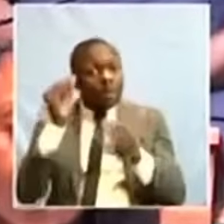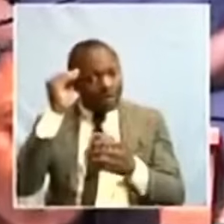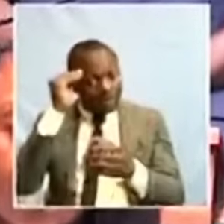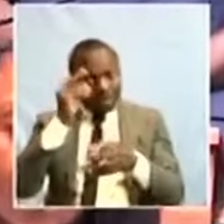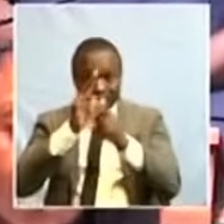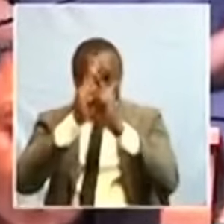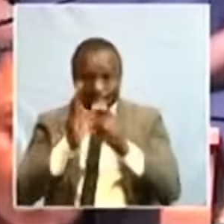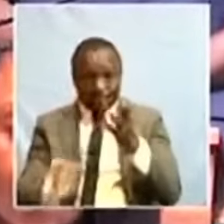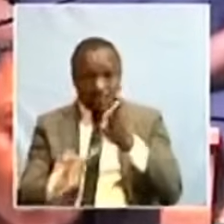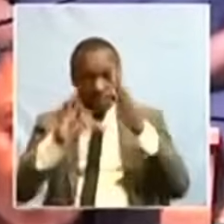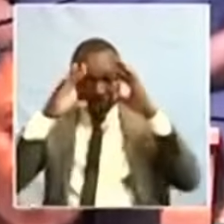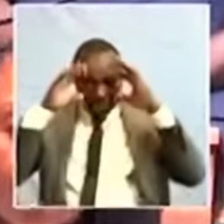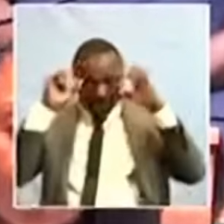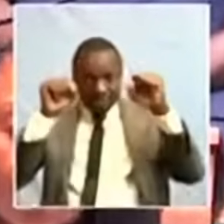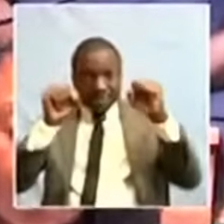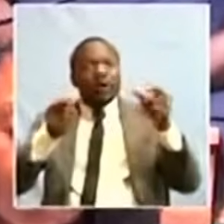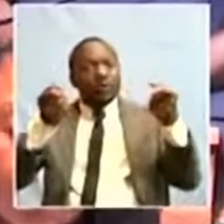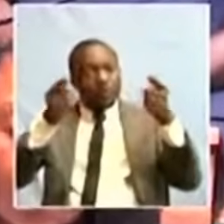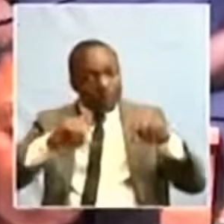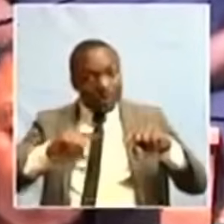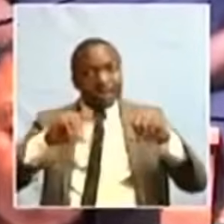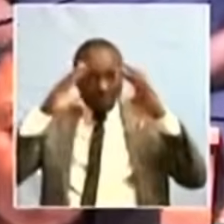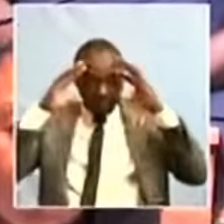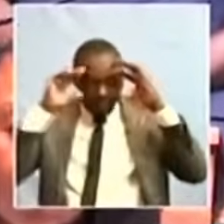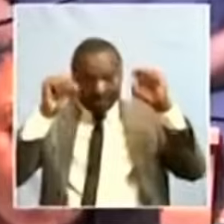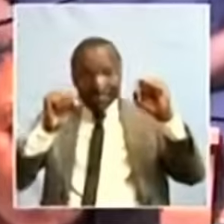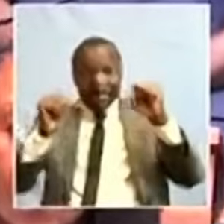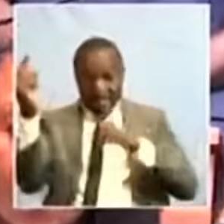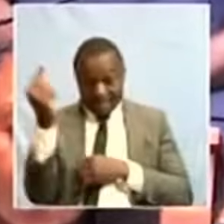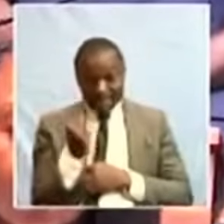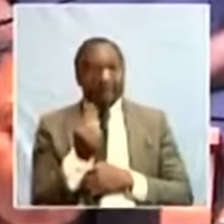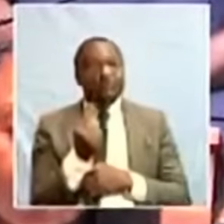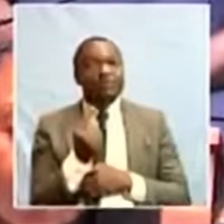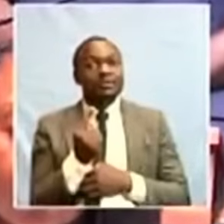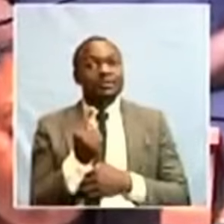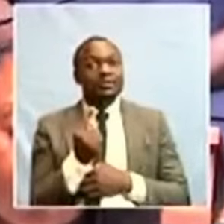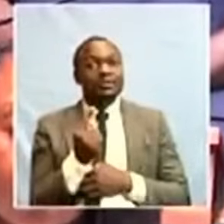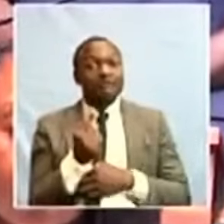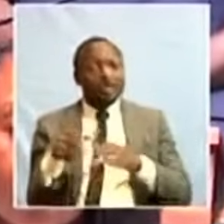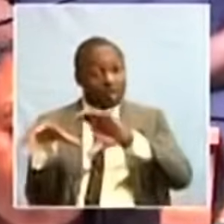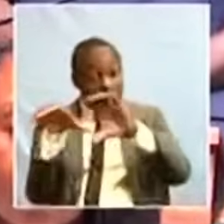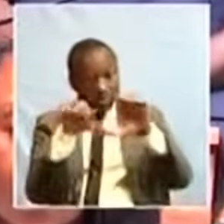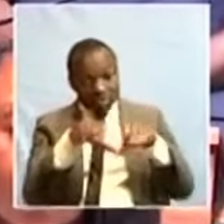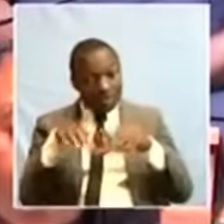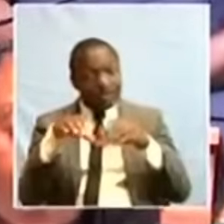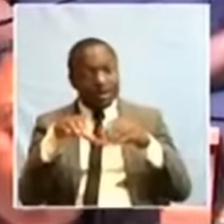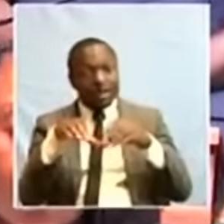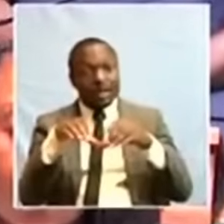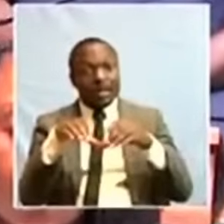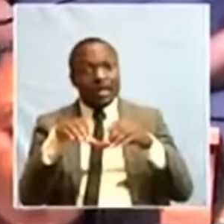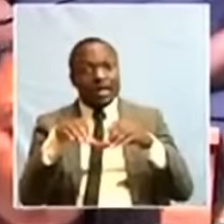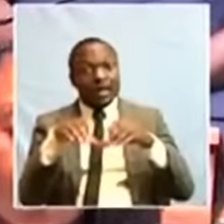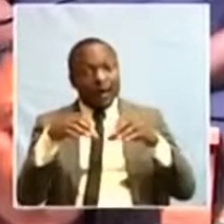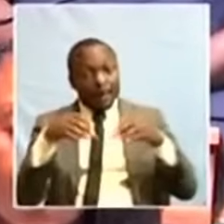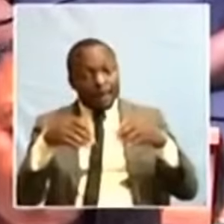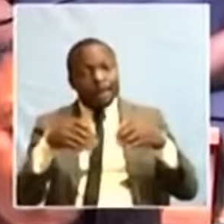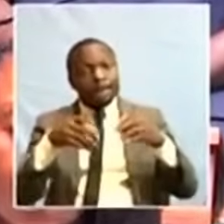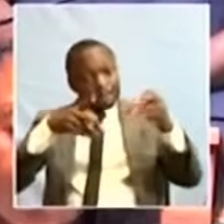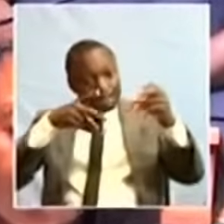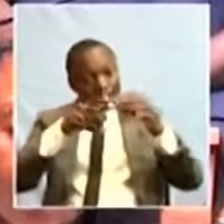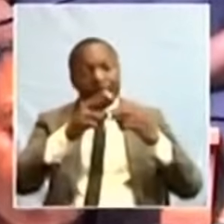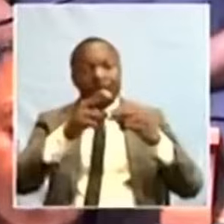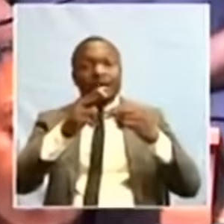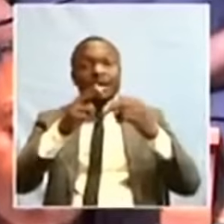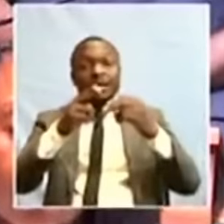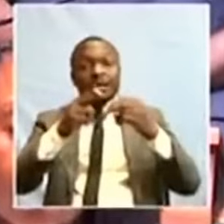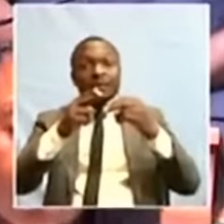Honor, the Vice President, when is the President coming to conduct a groundbreaking ceremony for the upgrading